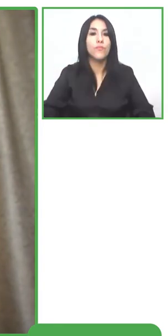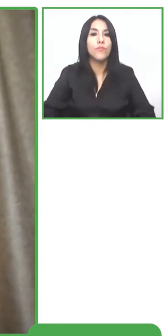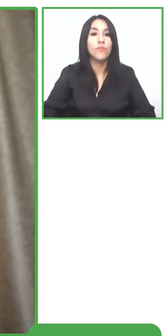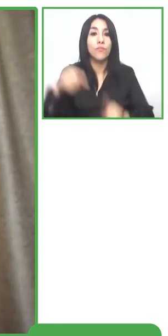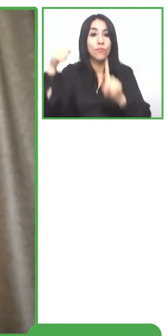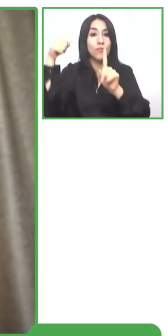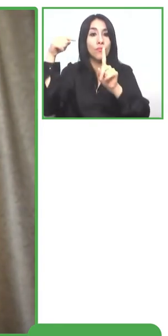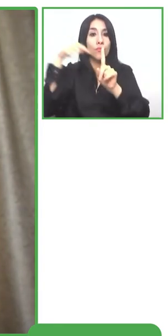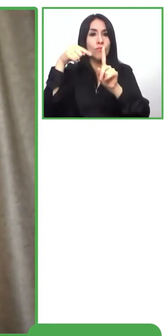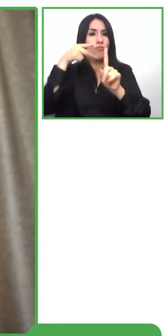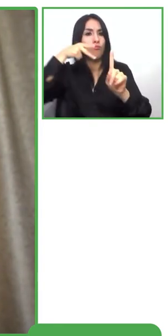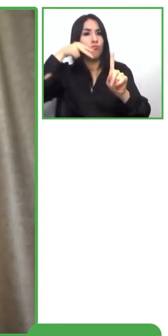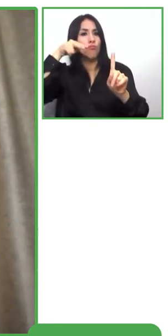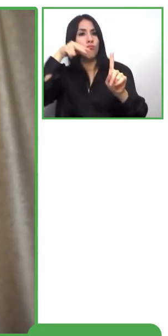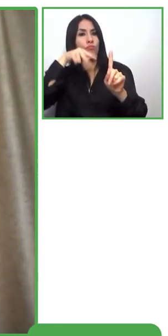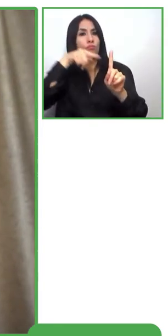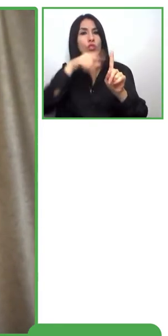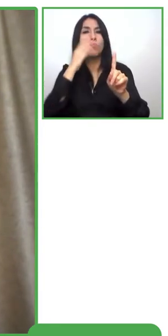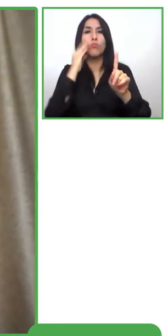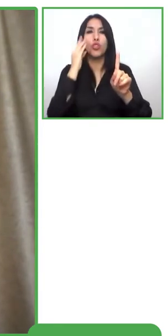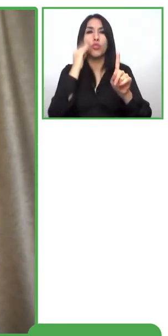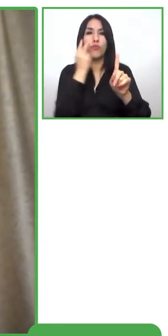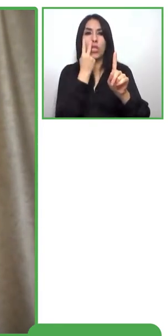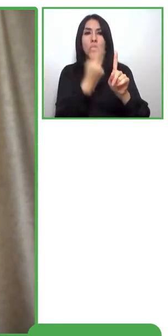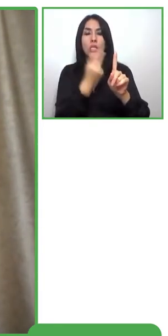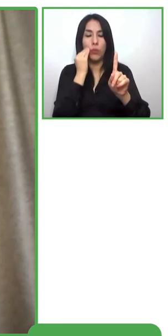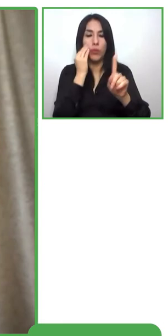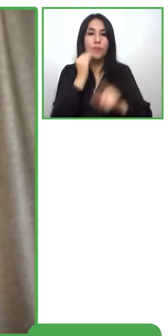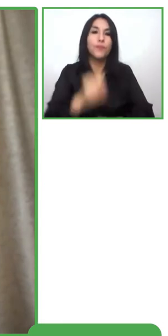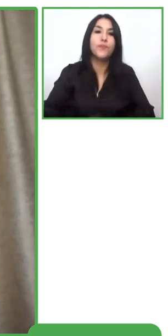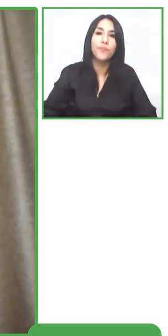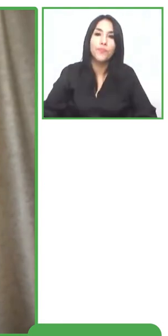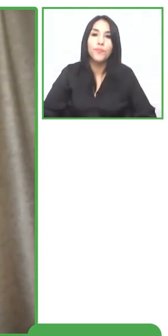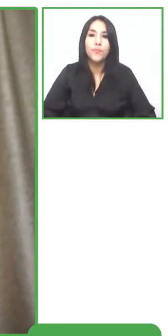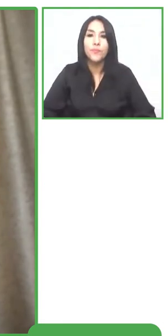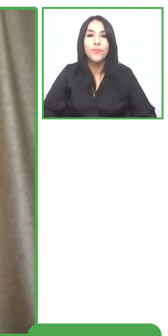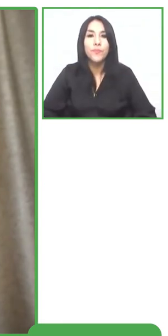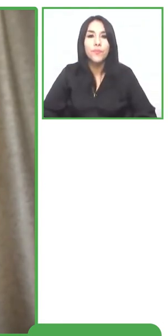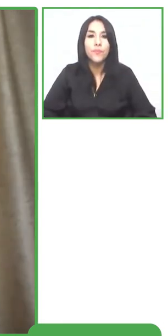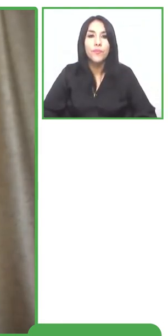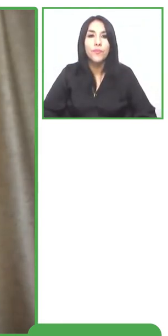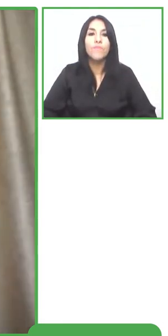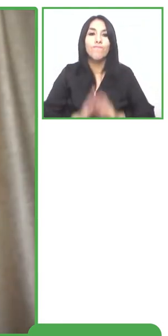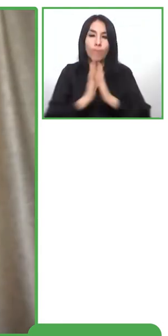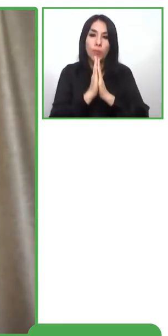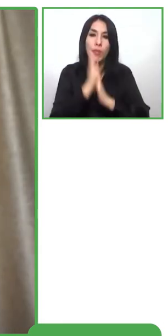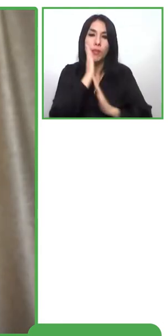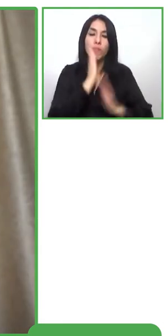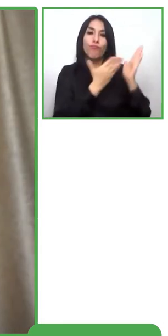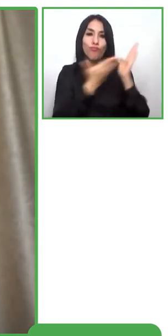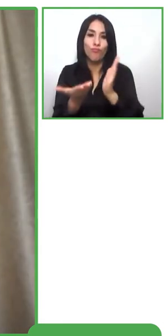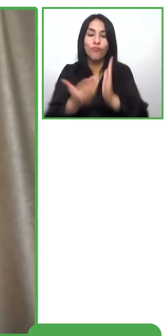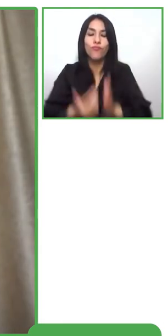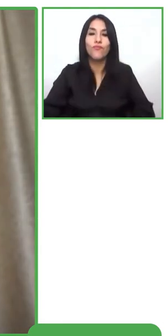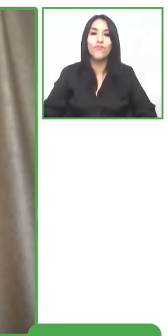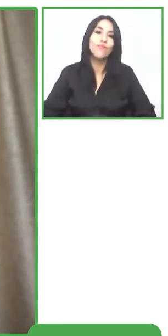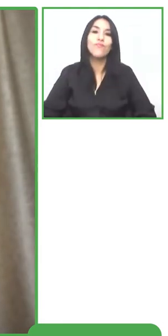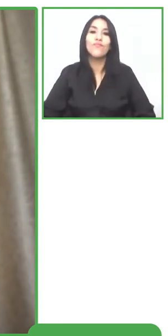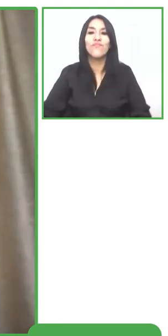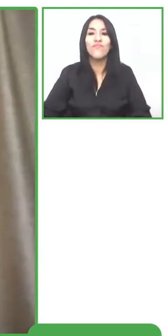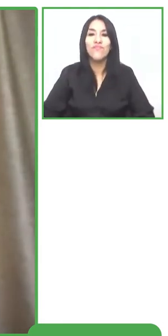us about his experience in this wonderful panel. We give the floor to you.